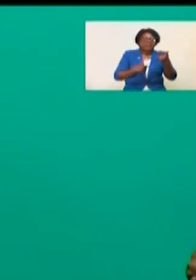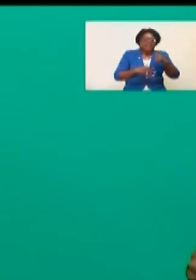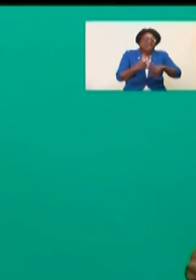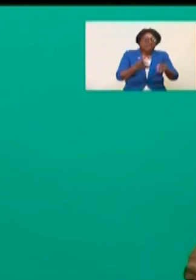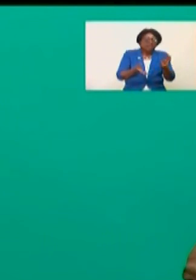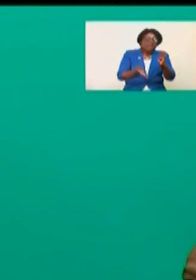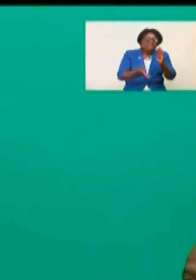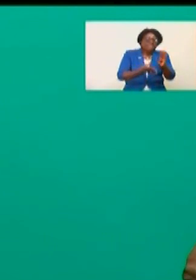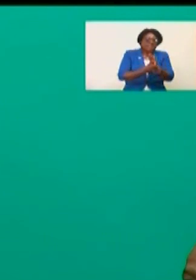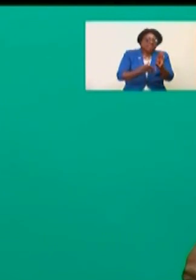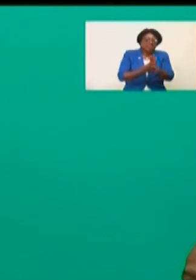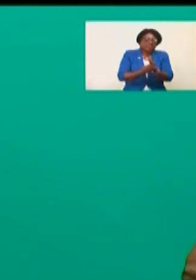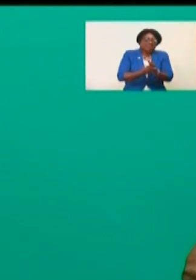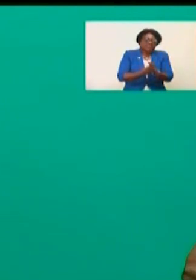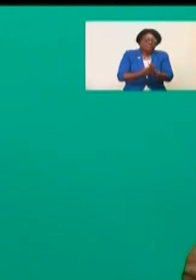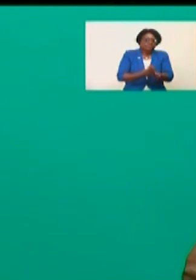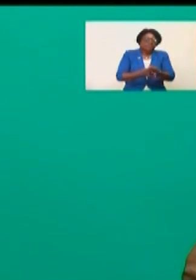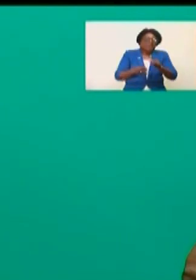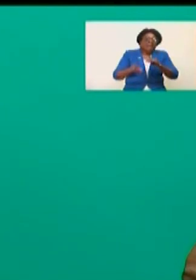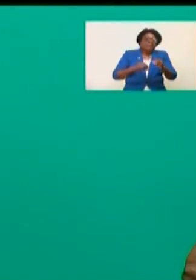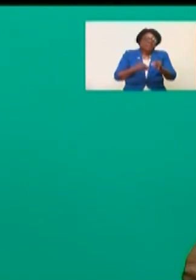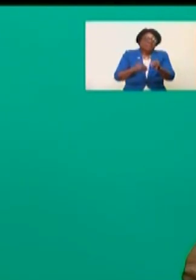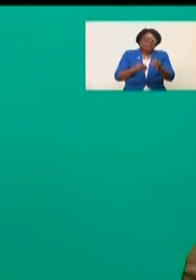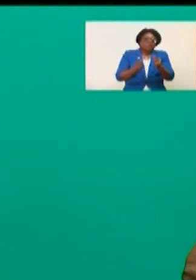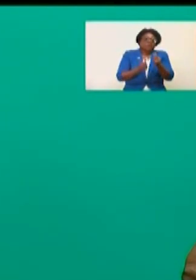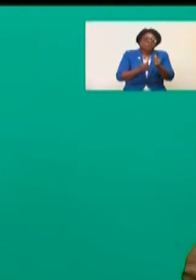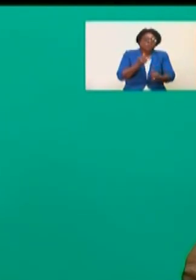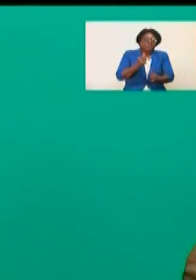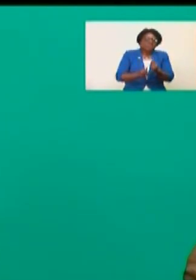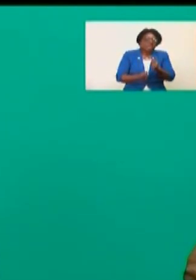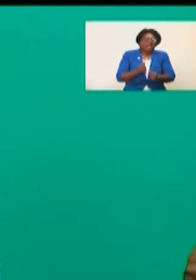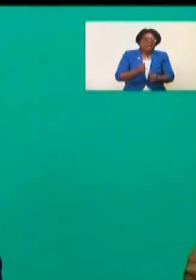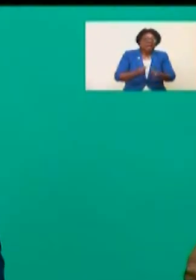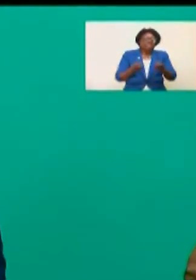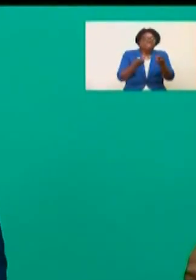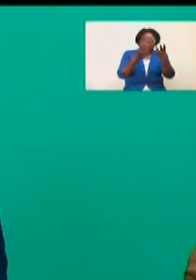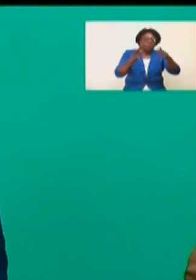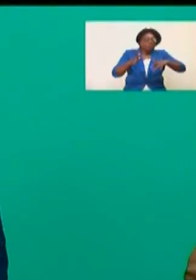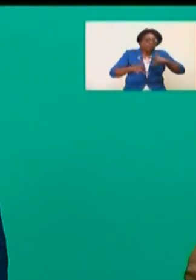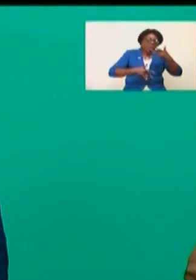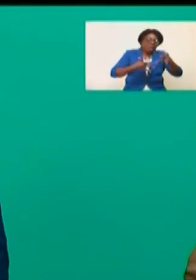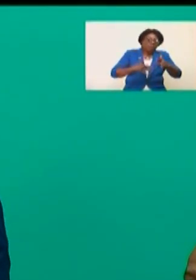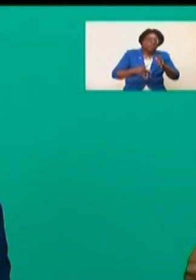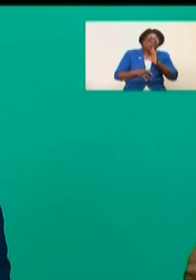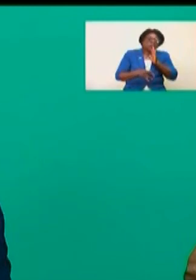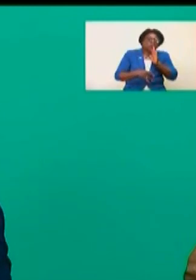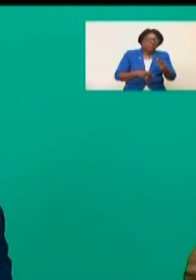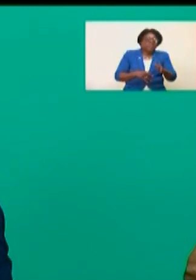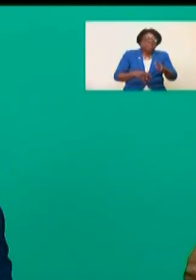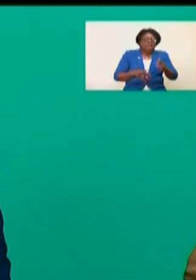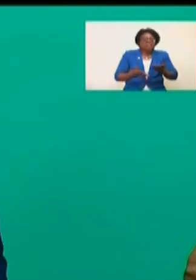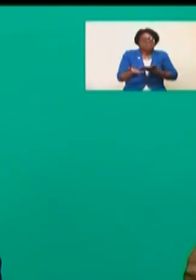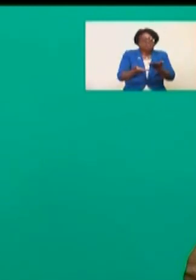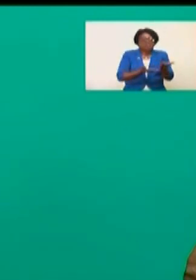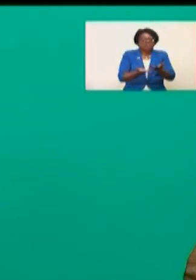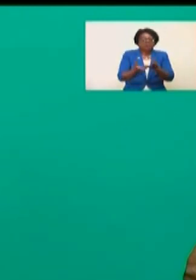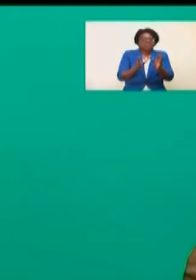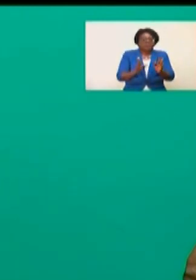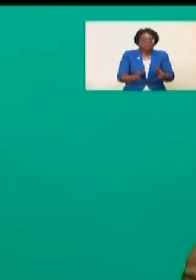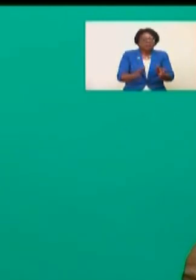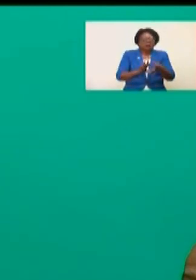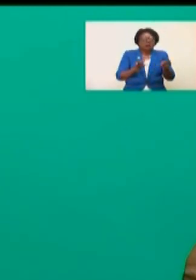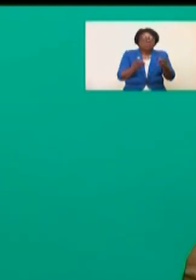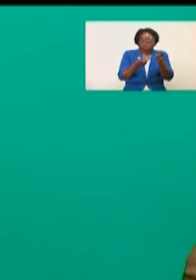I am most honored and proud, to be a servant of the people of the Bahamas for more than a quarter of a century of my